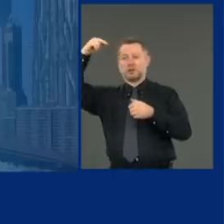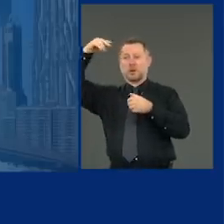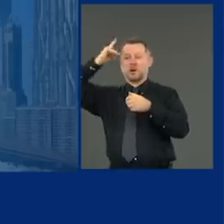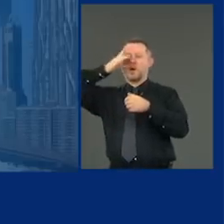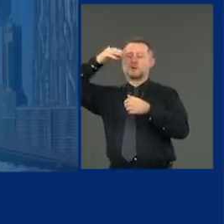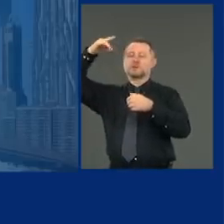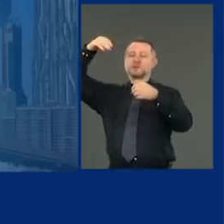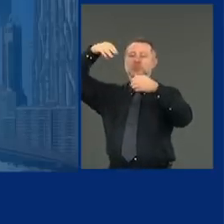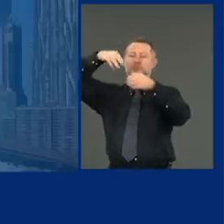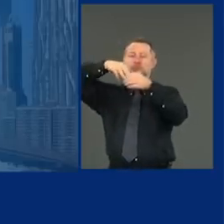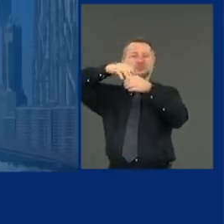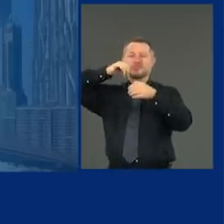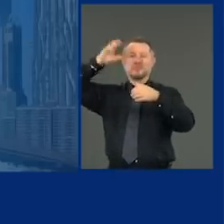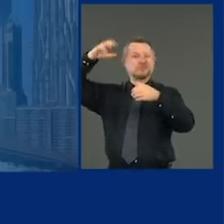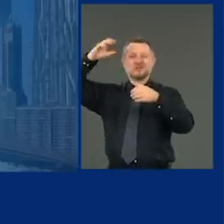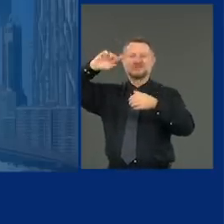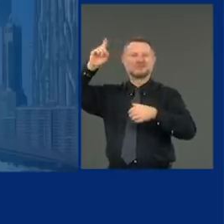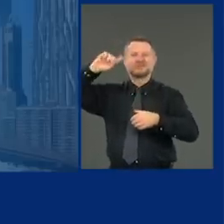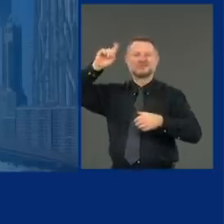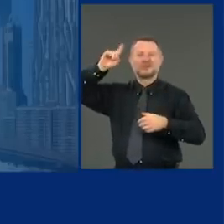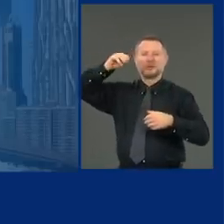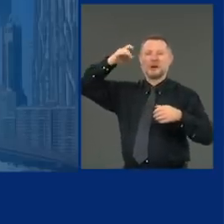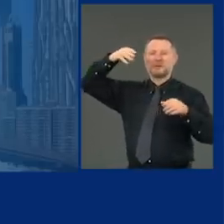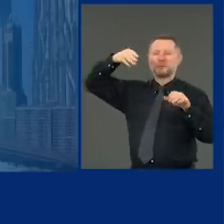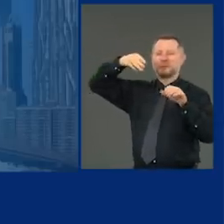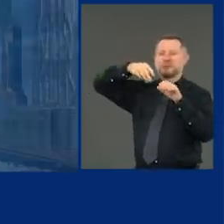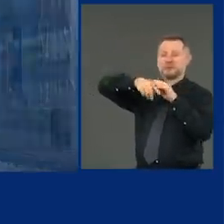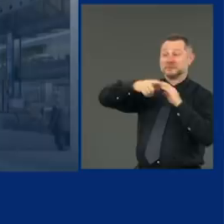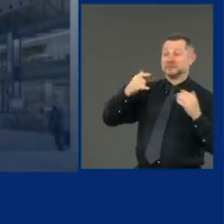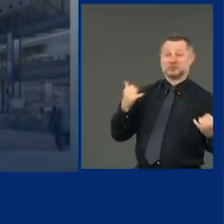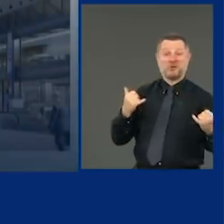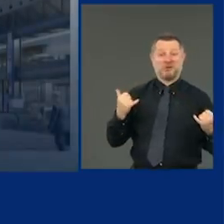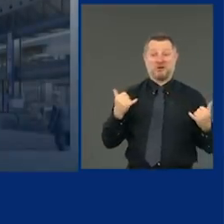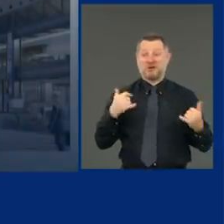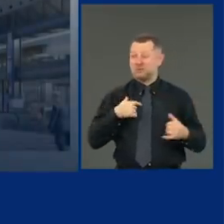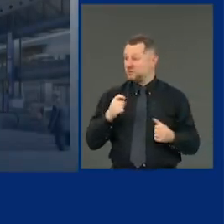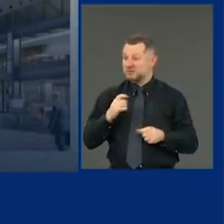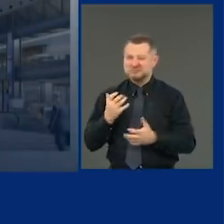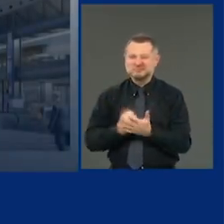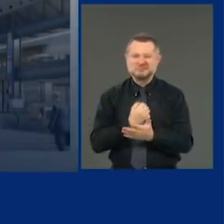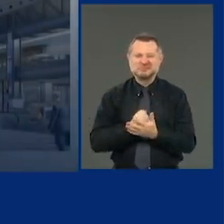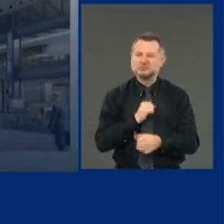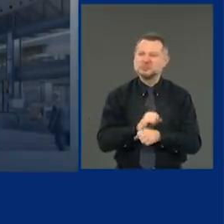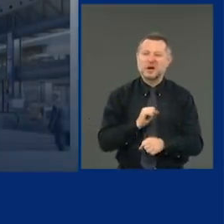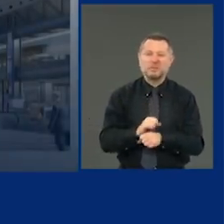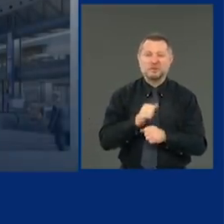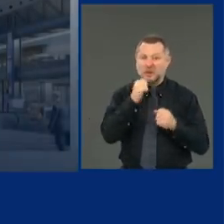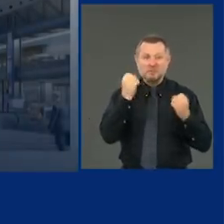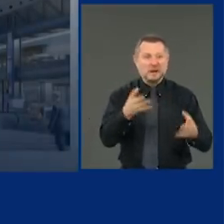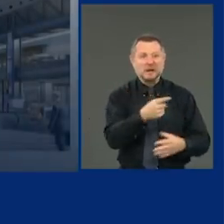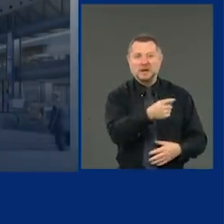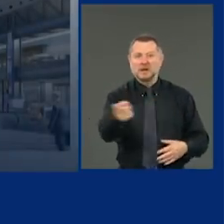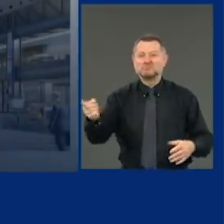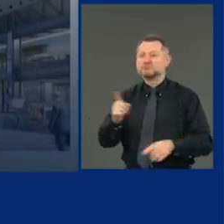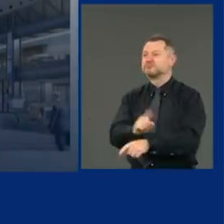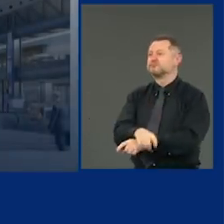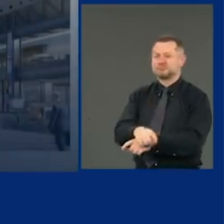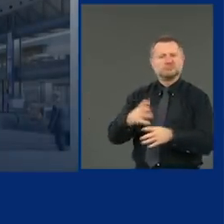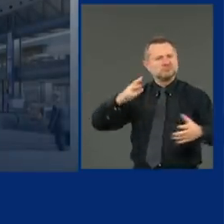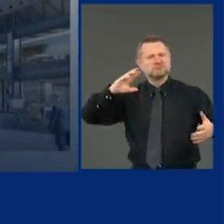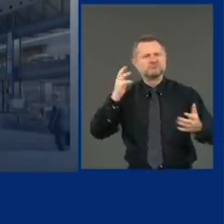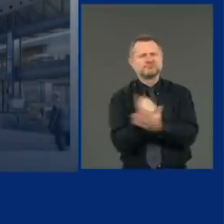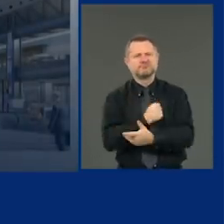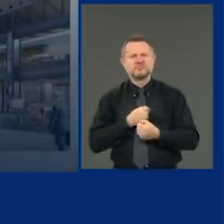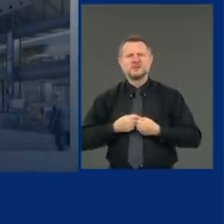now, when you need the jobs and the volume is low, and New York will lead the way. We are going to